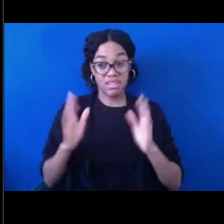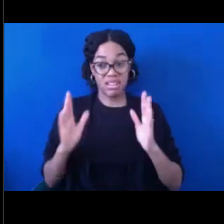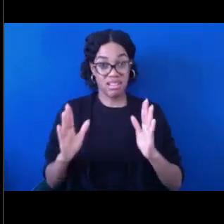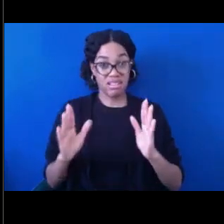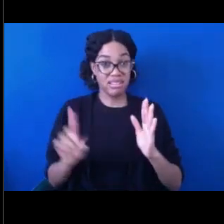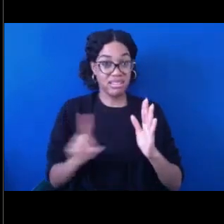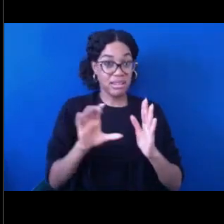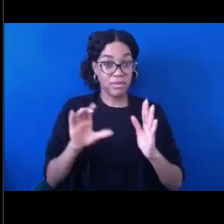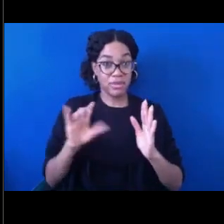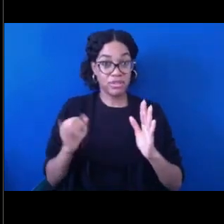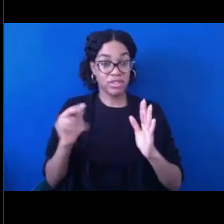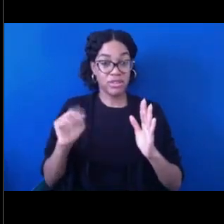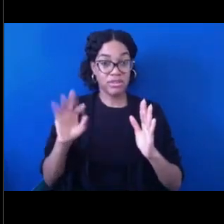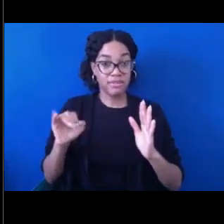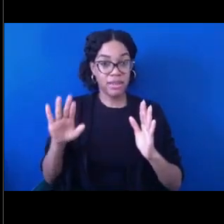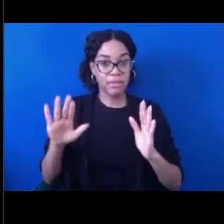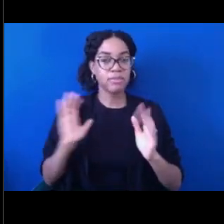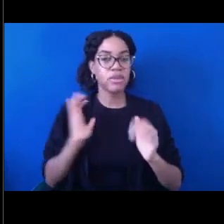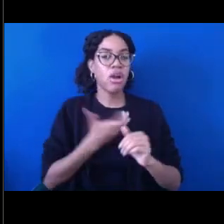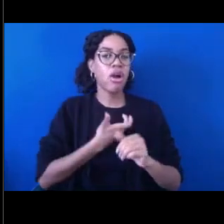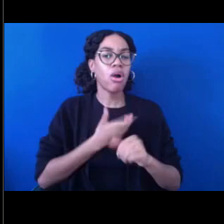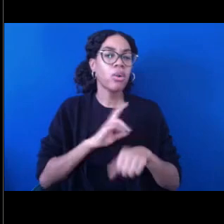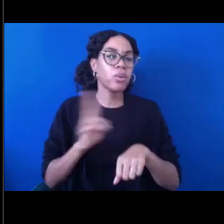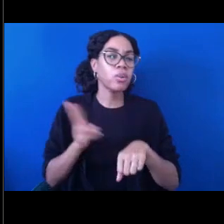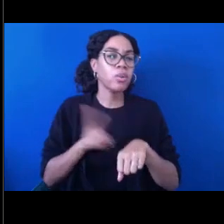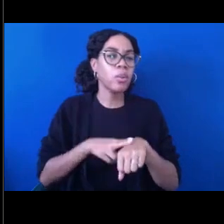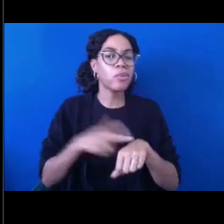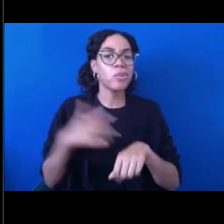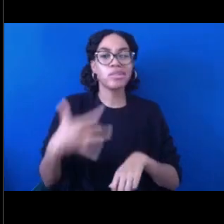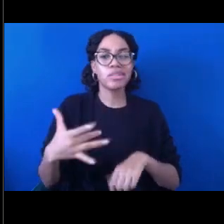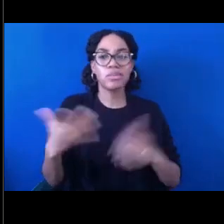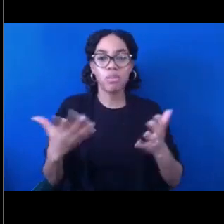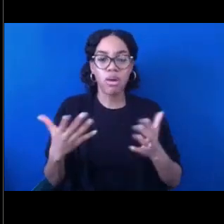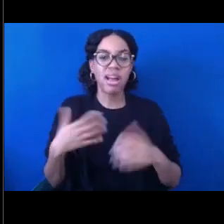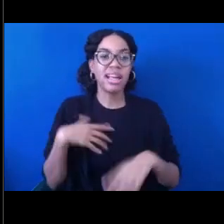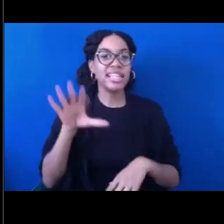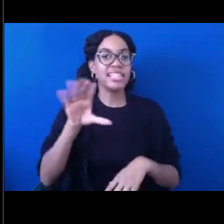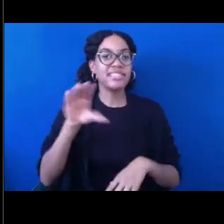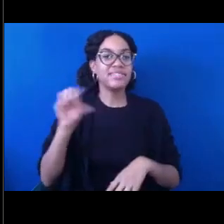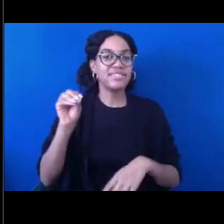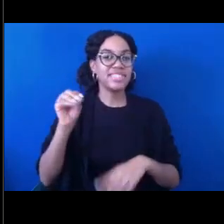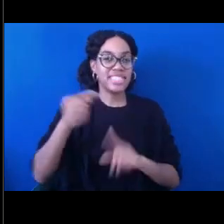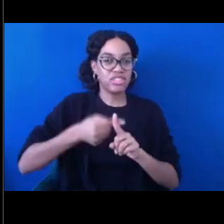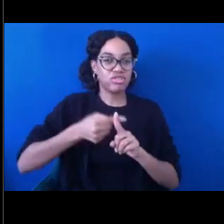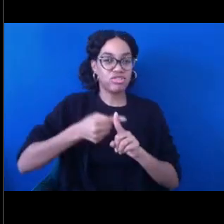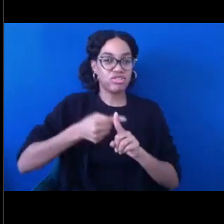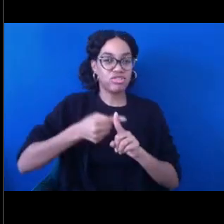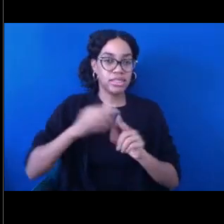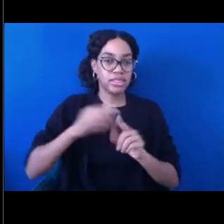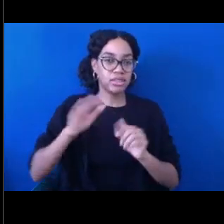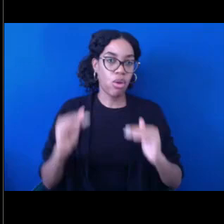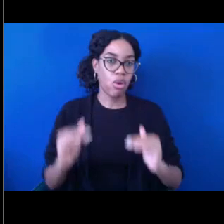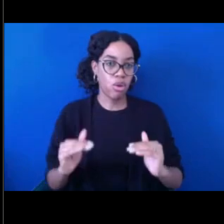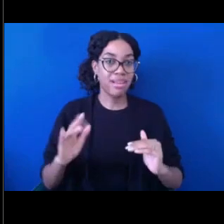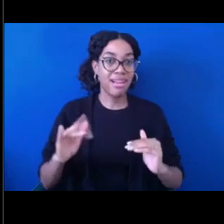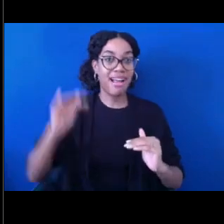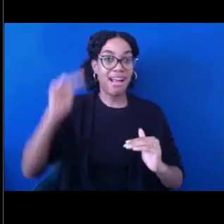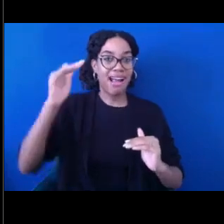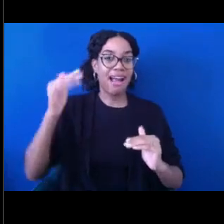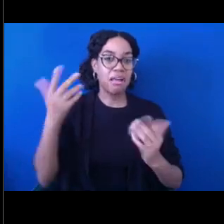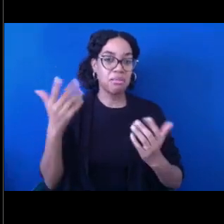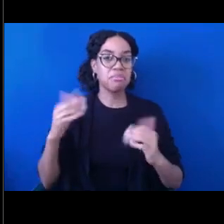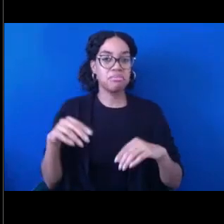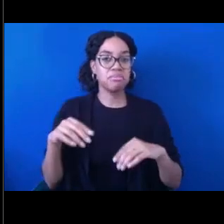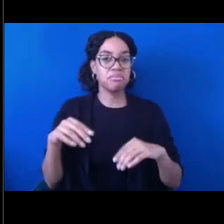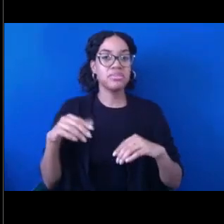temperature speaking, typically have highs in the 50s and lows in the 30s. Well, it looks like today we